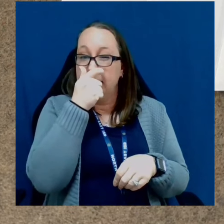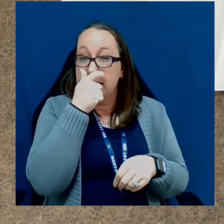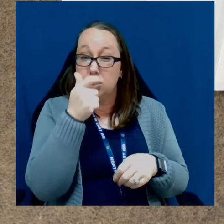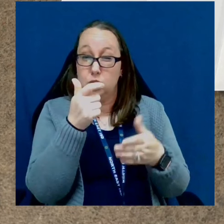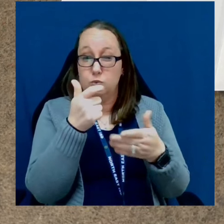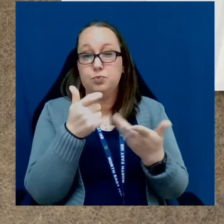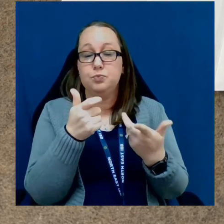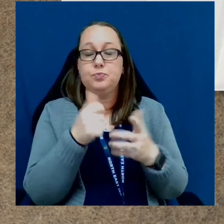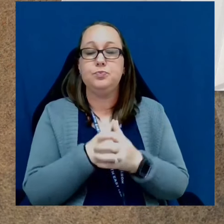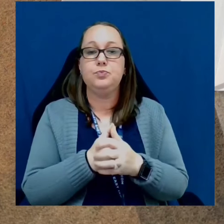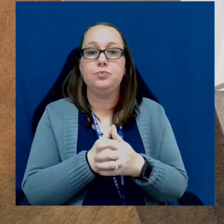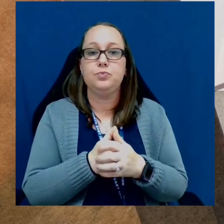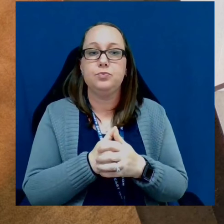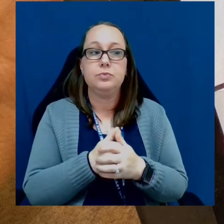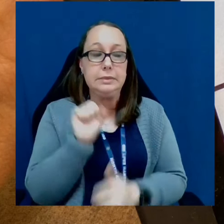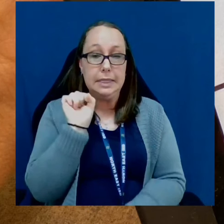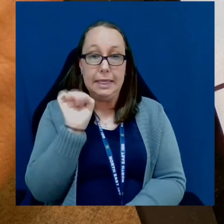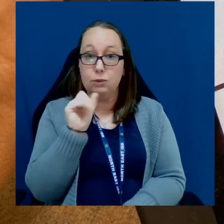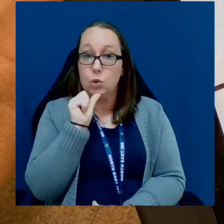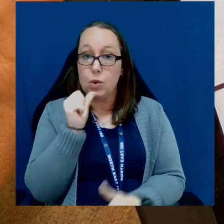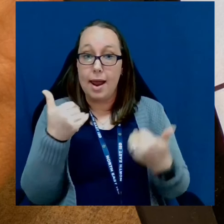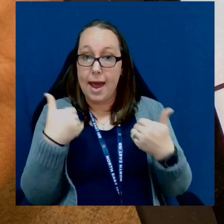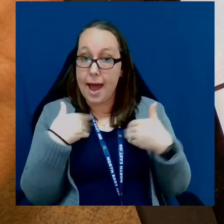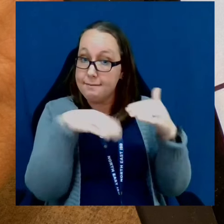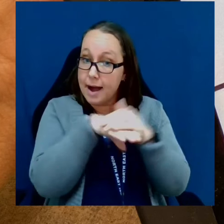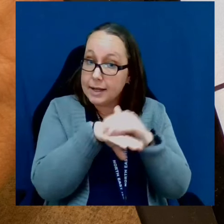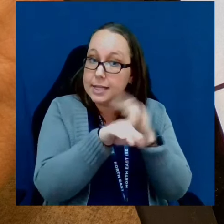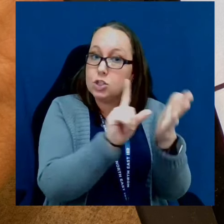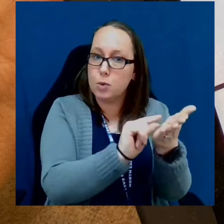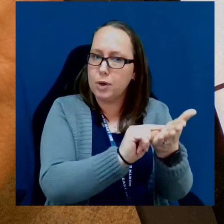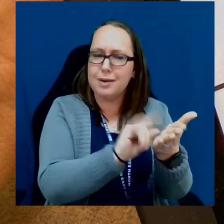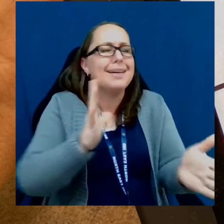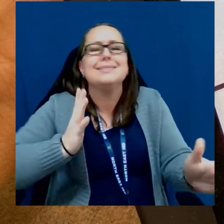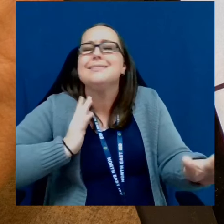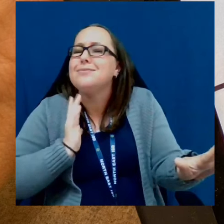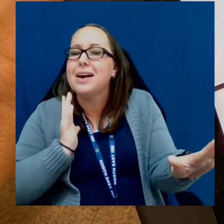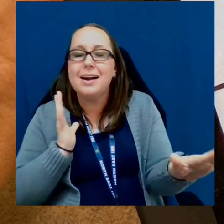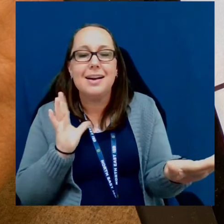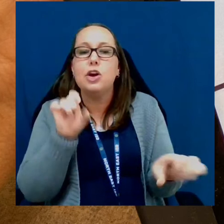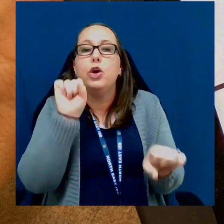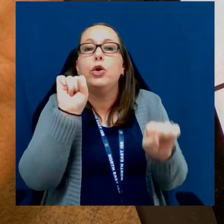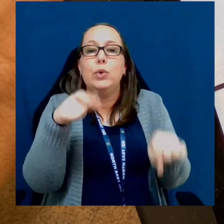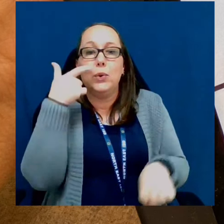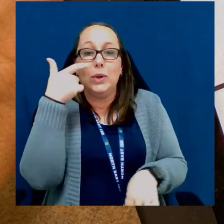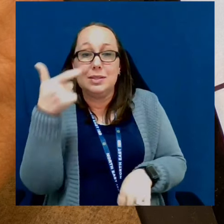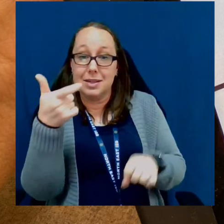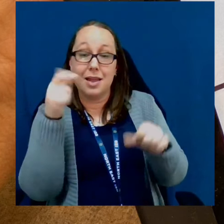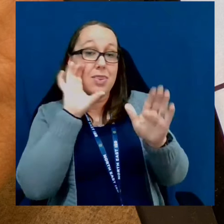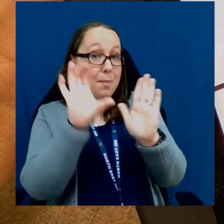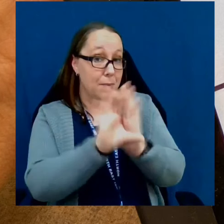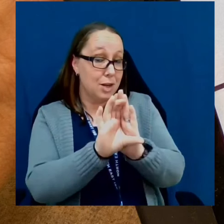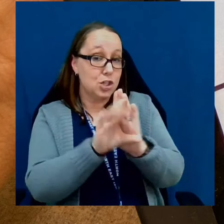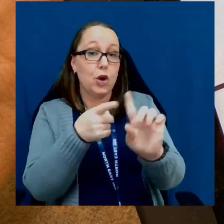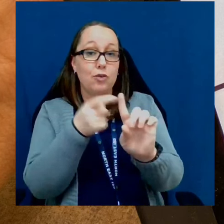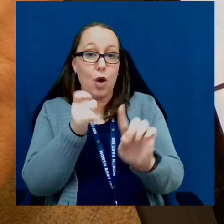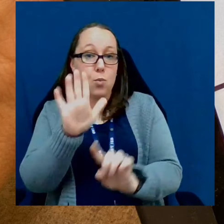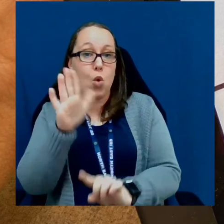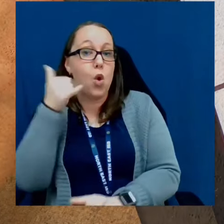to shading. If you don't have access to a printer, that's okay. You can view the photo on your computer screen, phone,